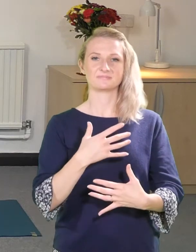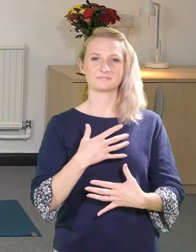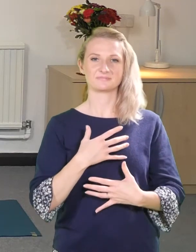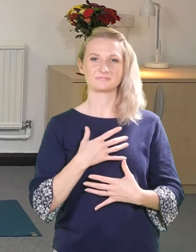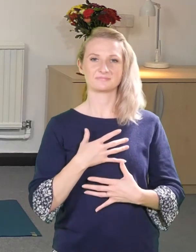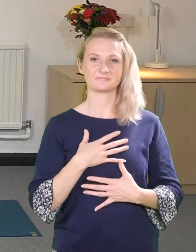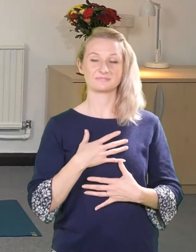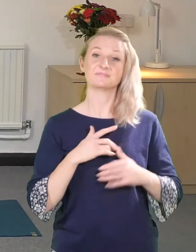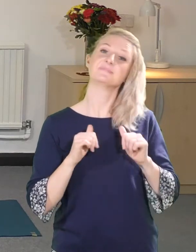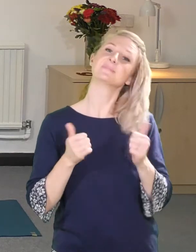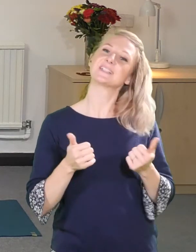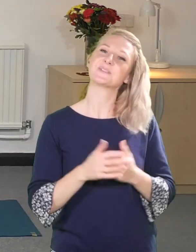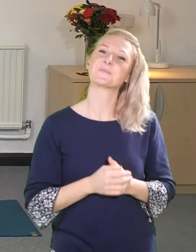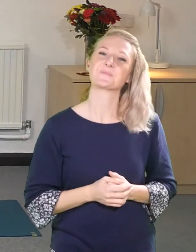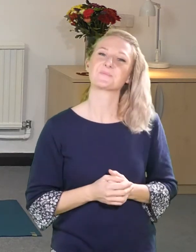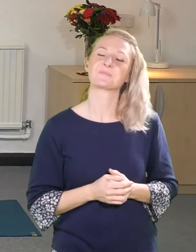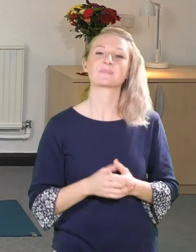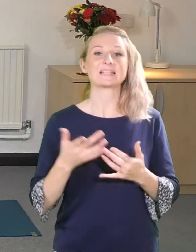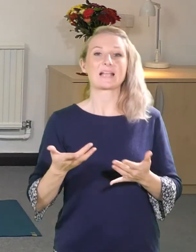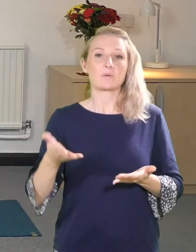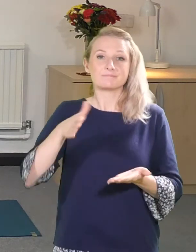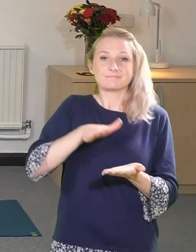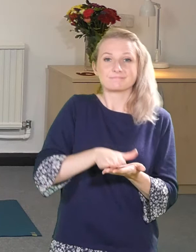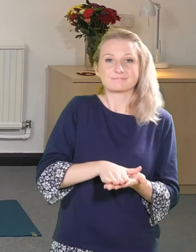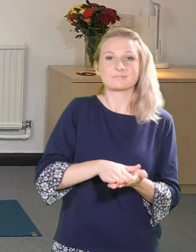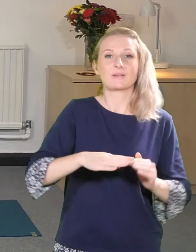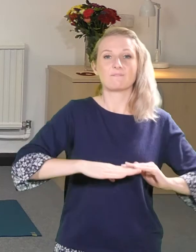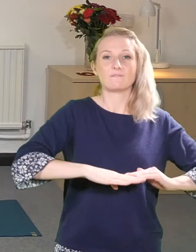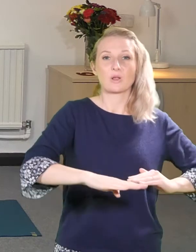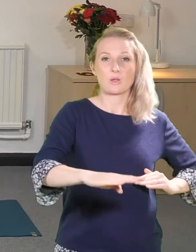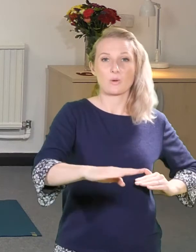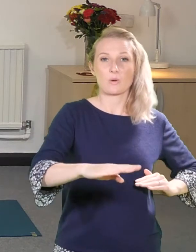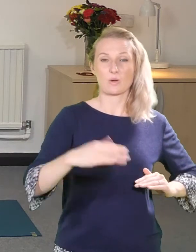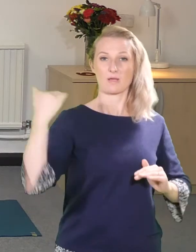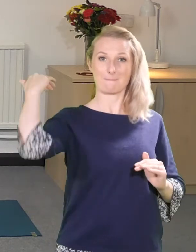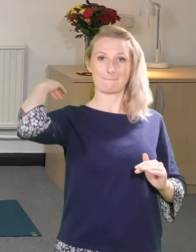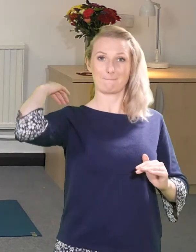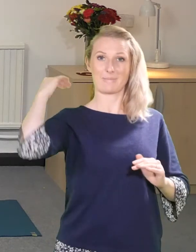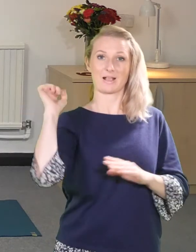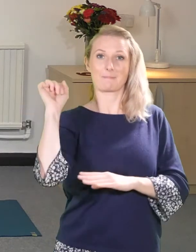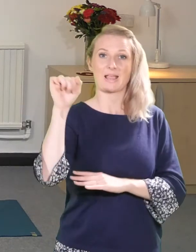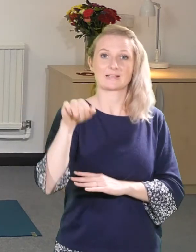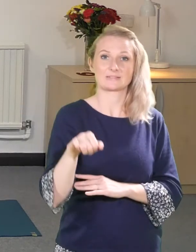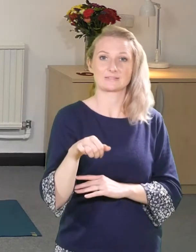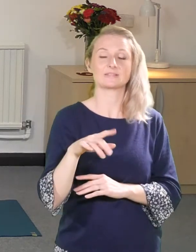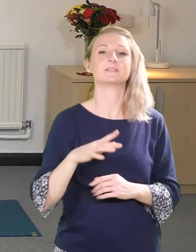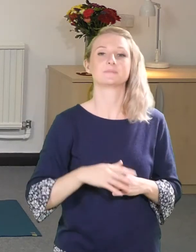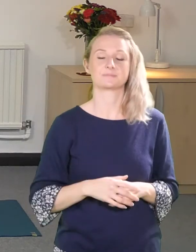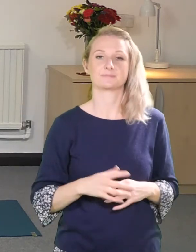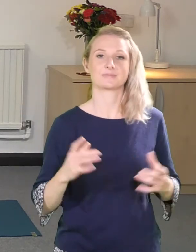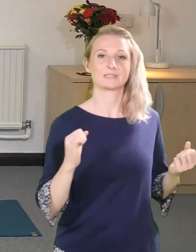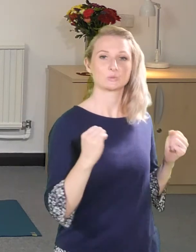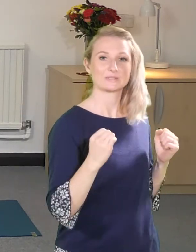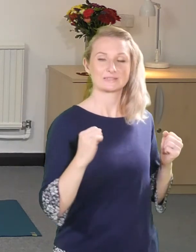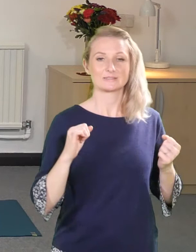Okay. So we're going to come back down to the floor. We're going to do a little bit of back bending, and then we're going to do some forward bending before we